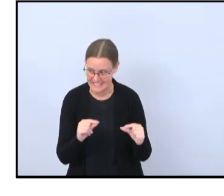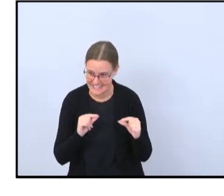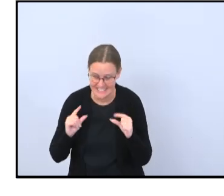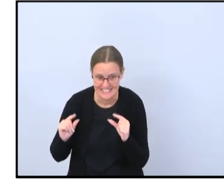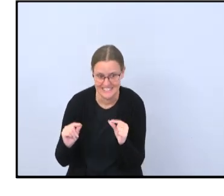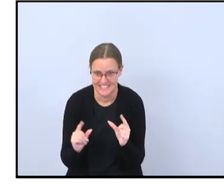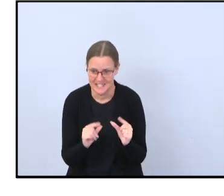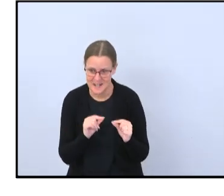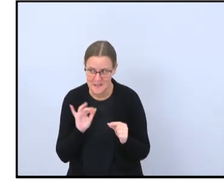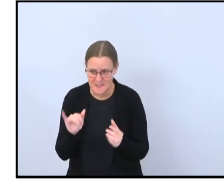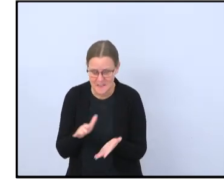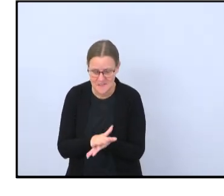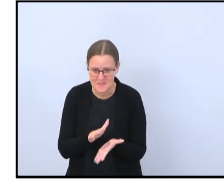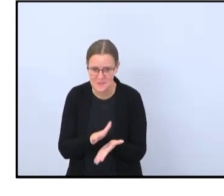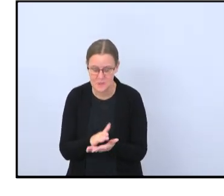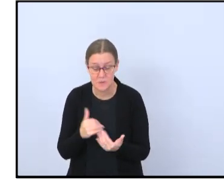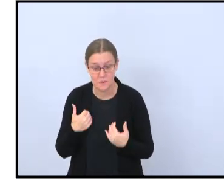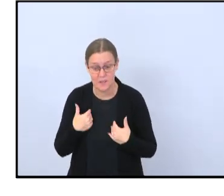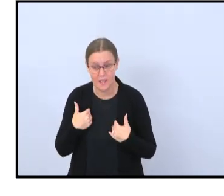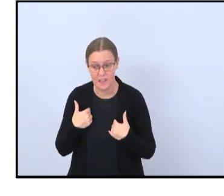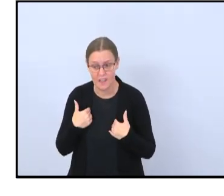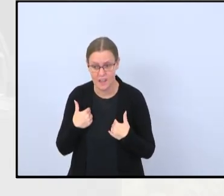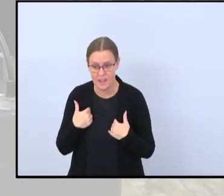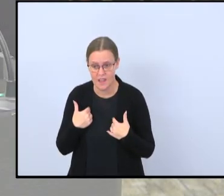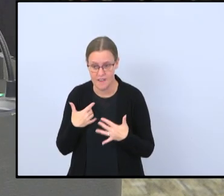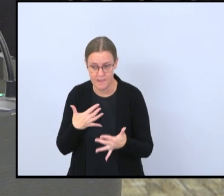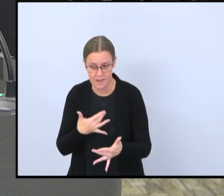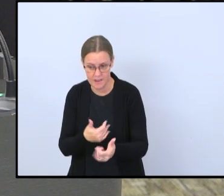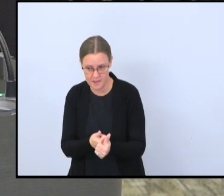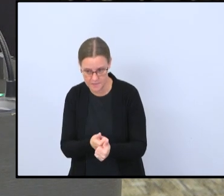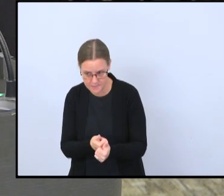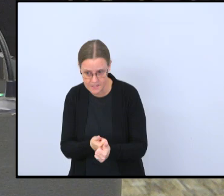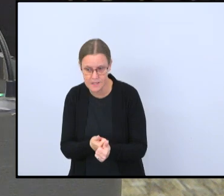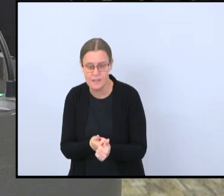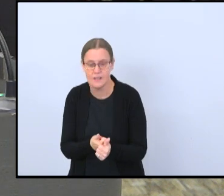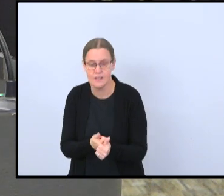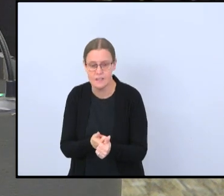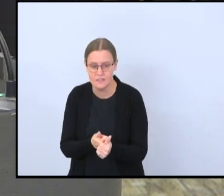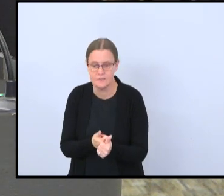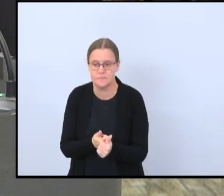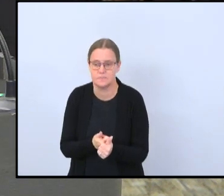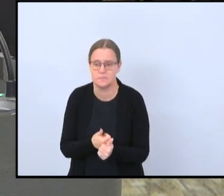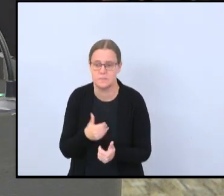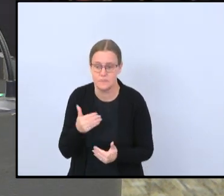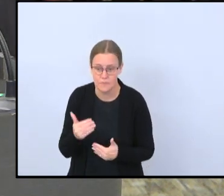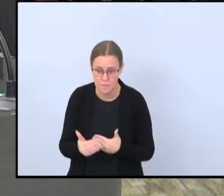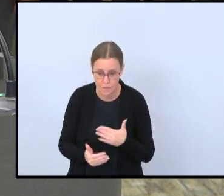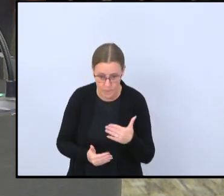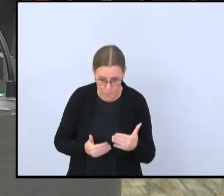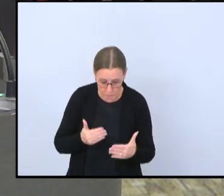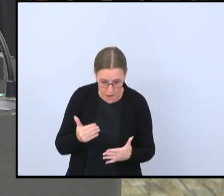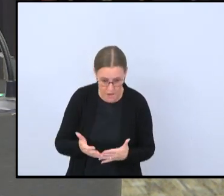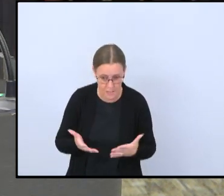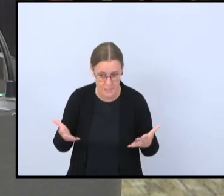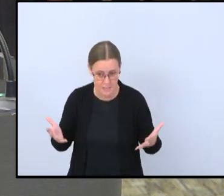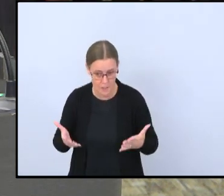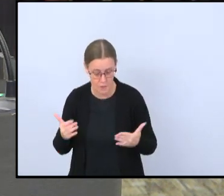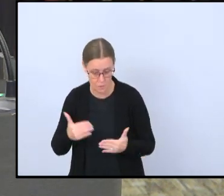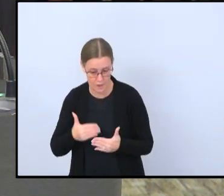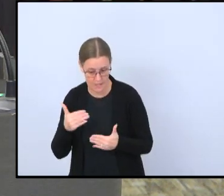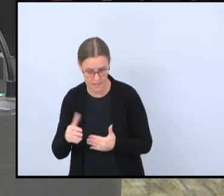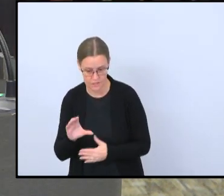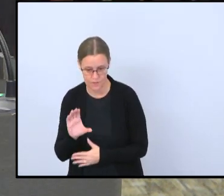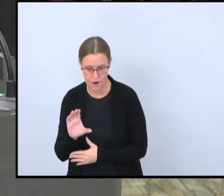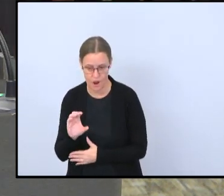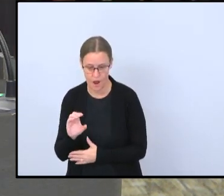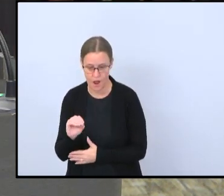sure. So we have an update for you on the progress and the next steps in the occupancy.